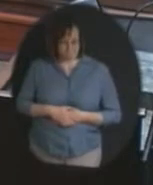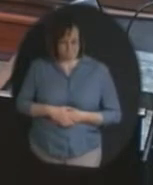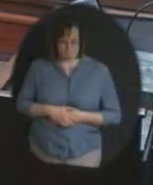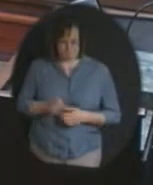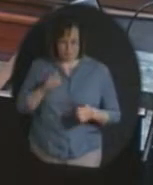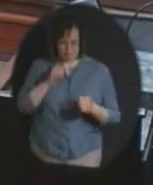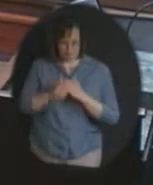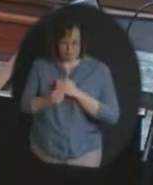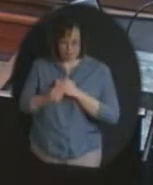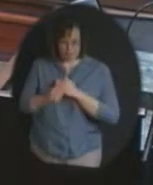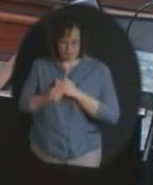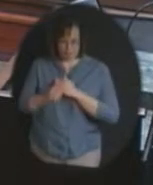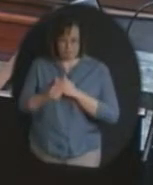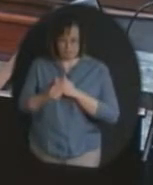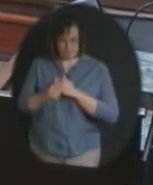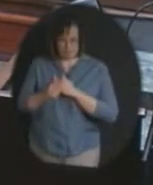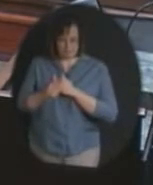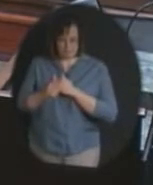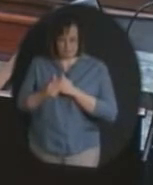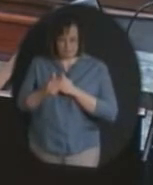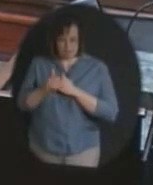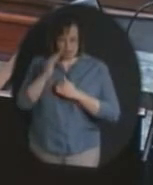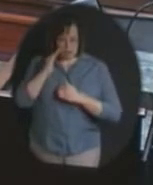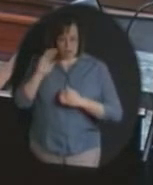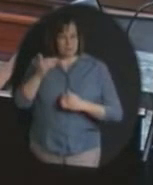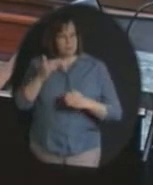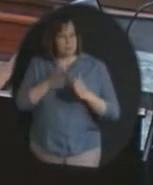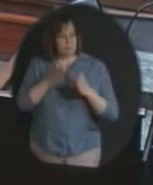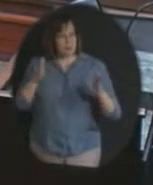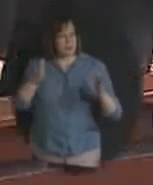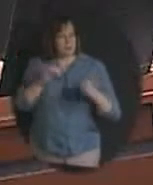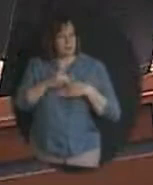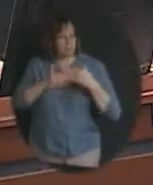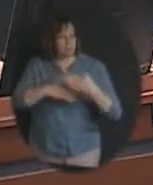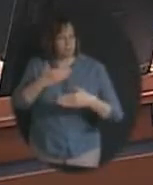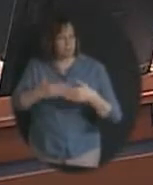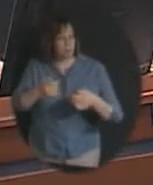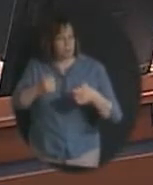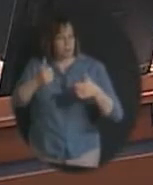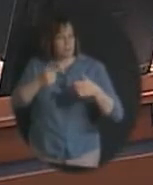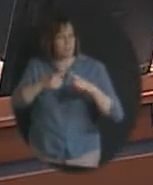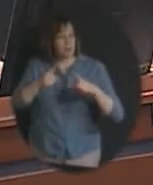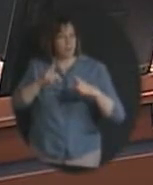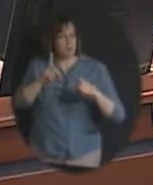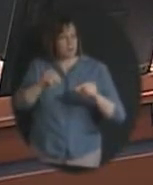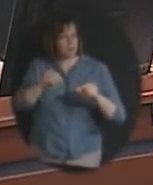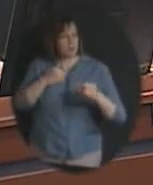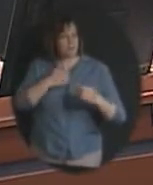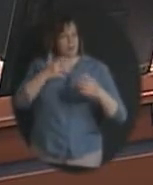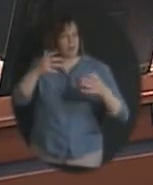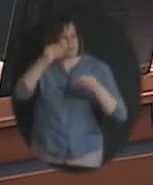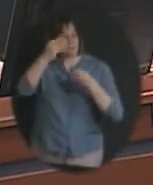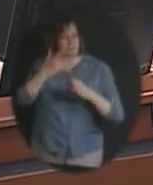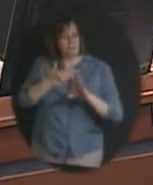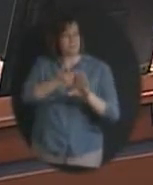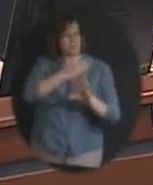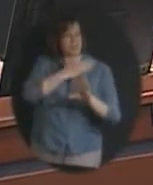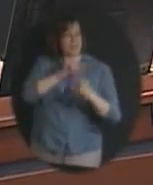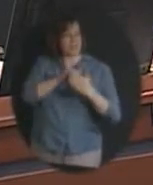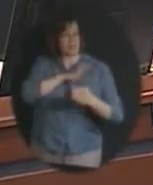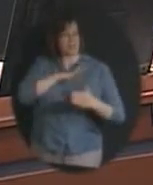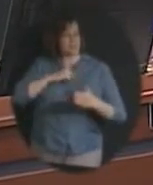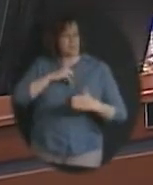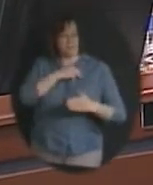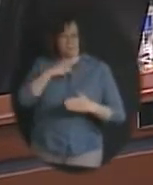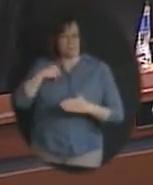Motion carries. I know it might seem to the public that we cruise through those kind of quickly, but we do receive a lot of information in advance that board